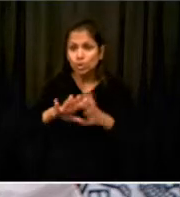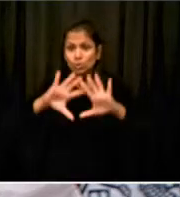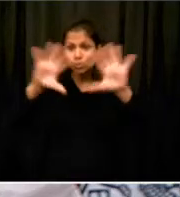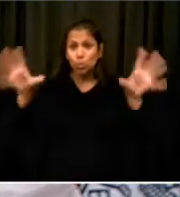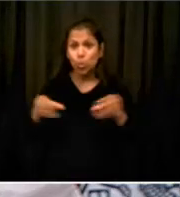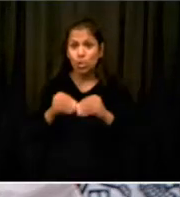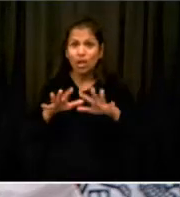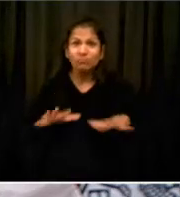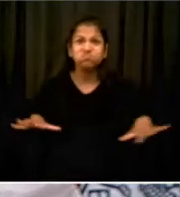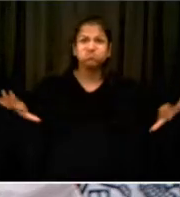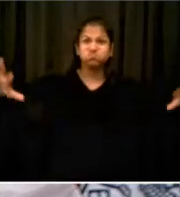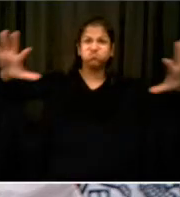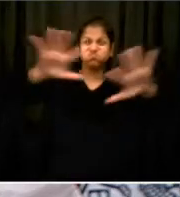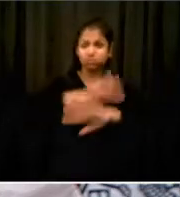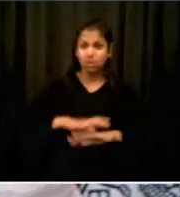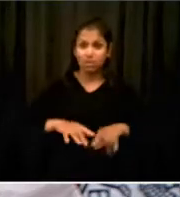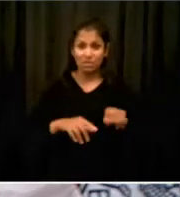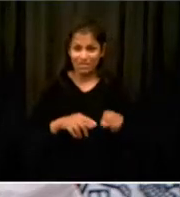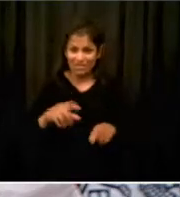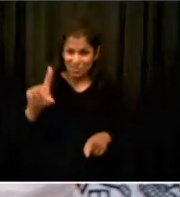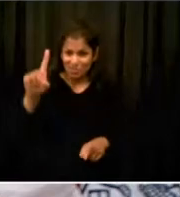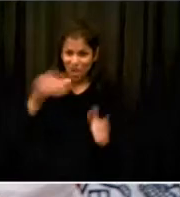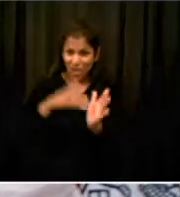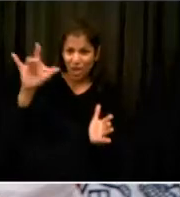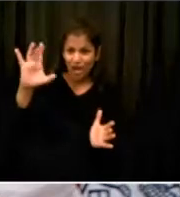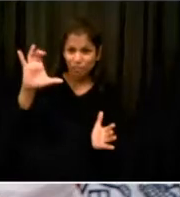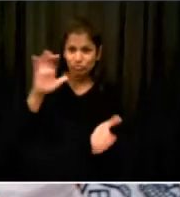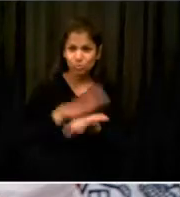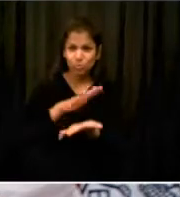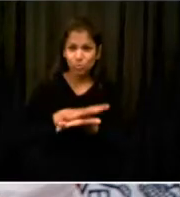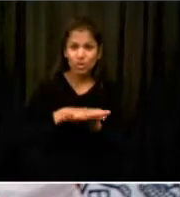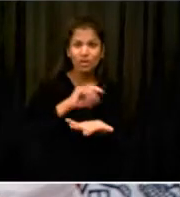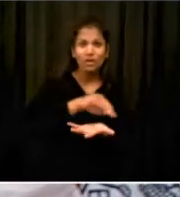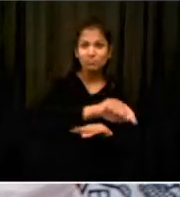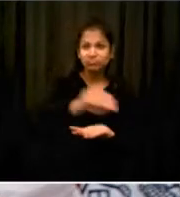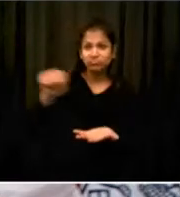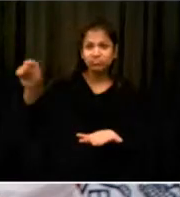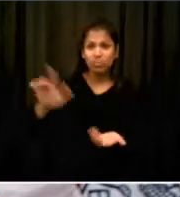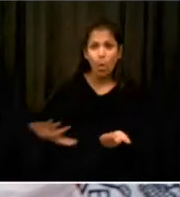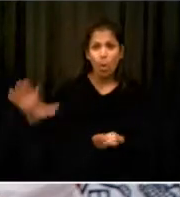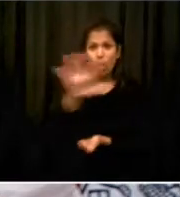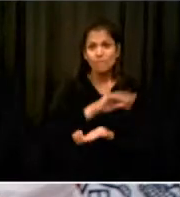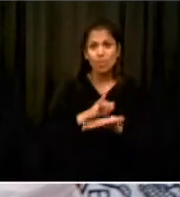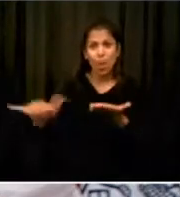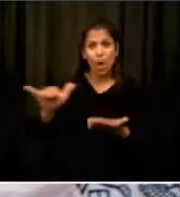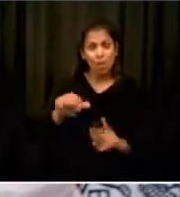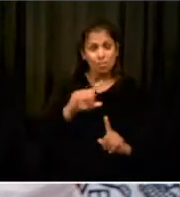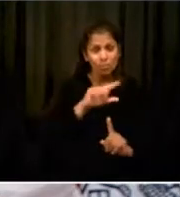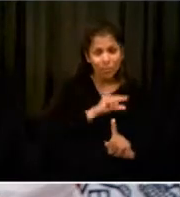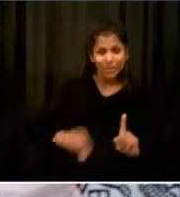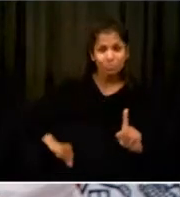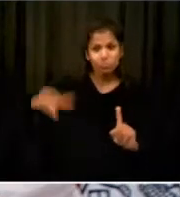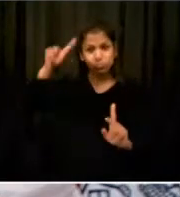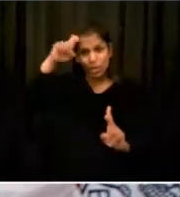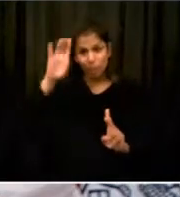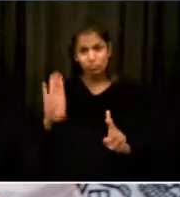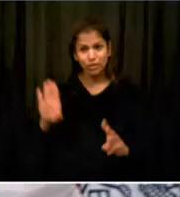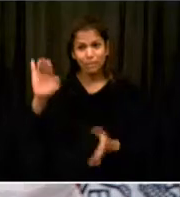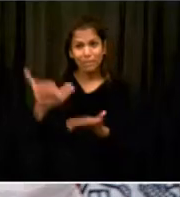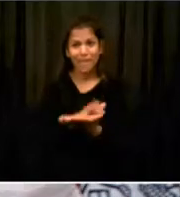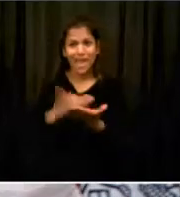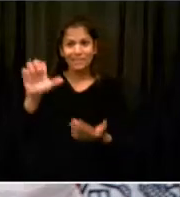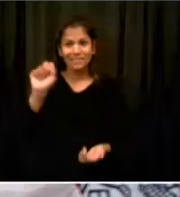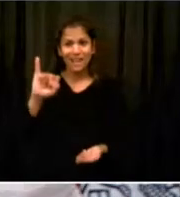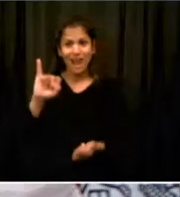They will be submitted 2 weeks later. My understanding is school districts around the country are doing the same, around the state are doing the same thing, submitting the individual